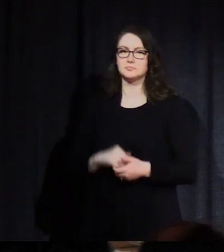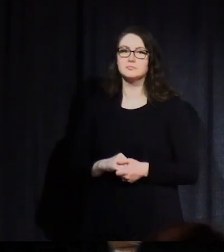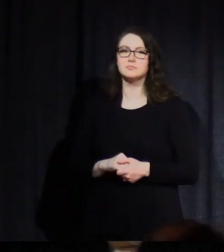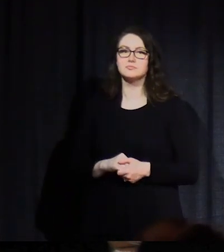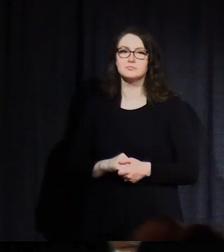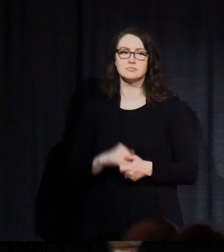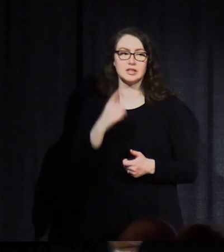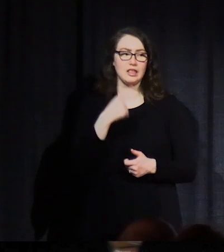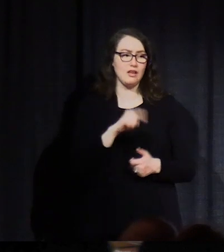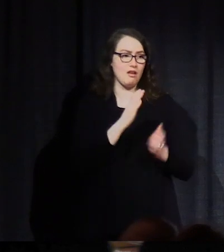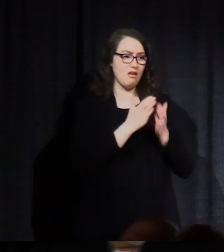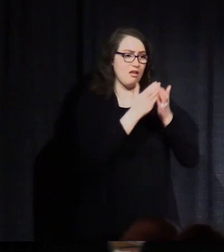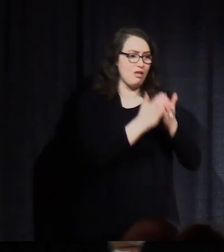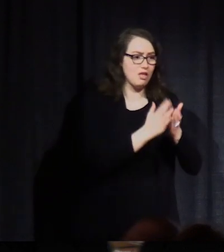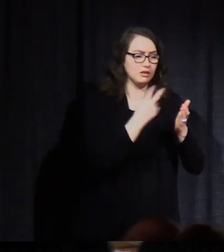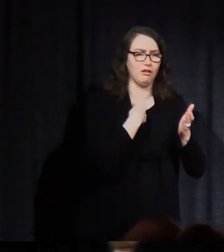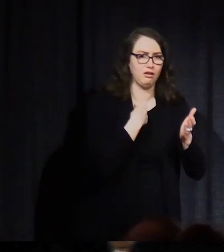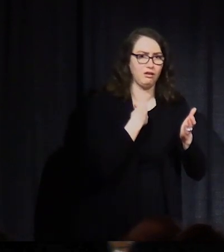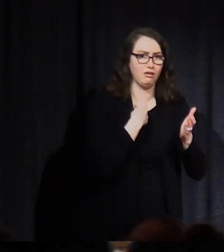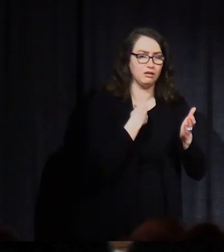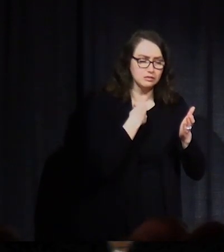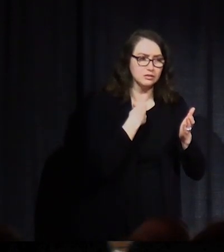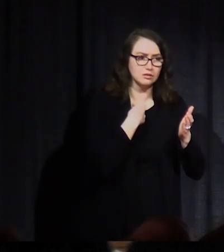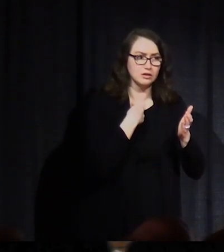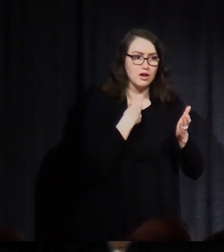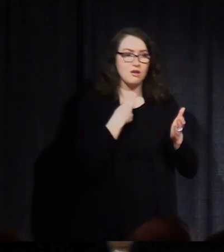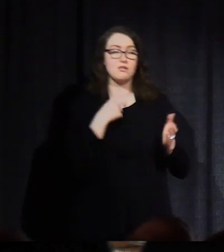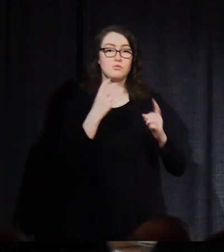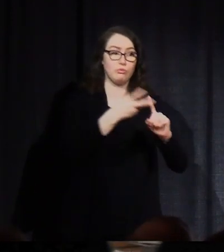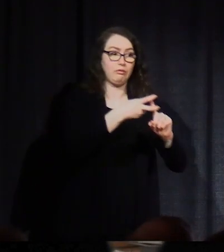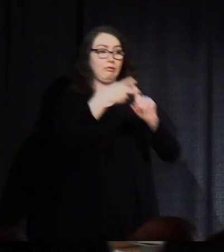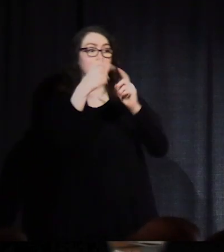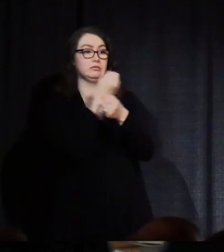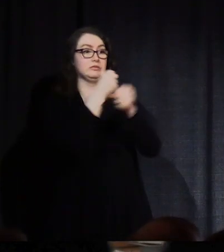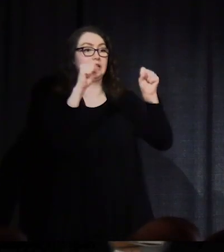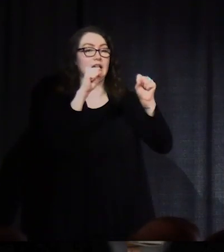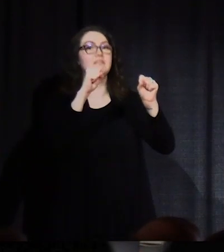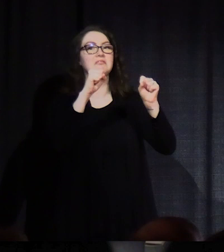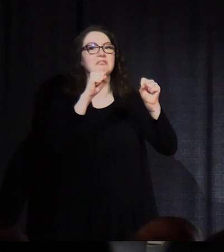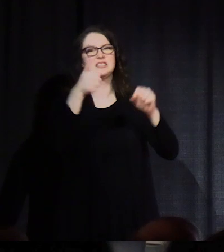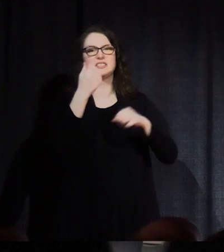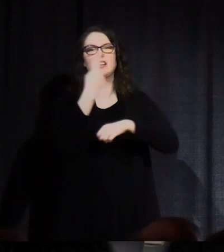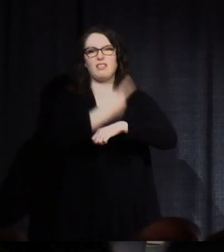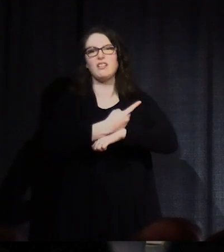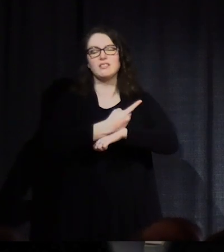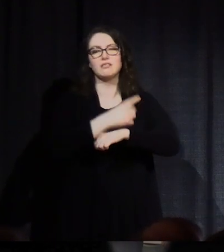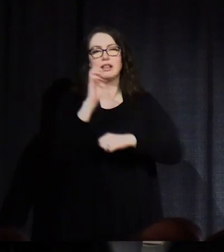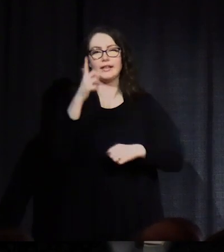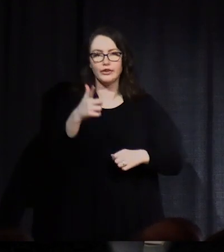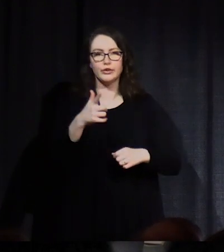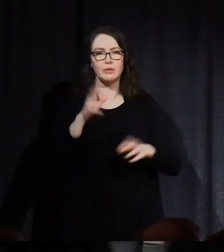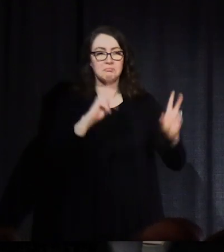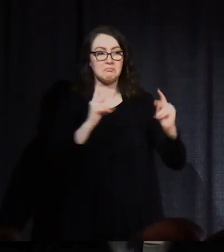When they were rescued 5 days later, they celebrated like true Alaskans by sinking the bow of the ship. Then they towed the forward half of the ship